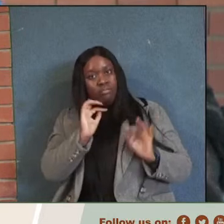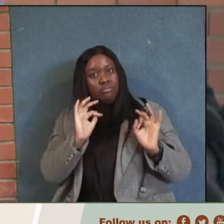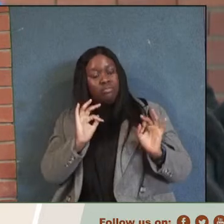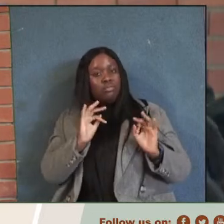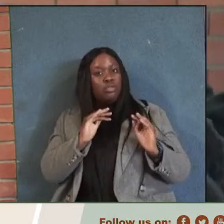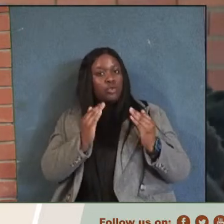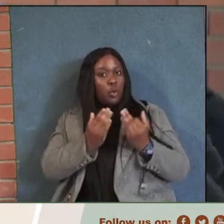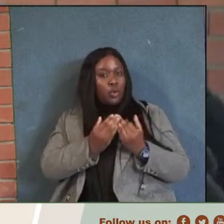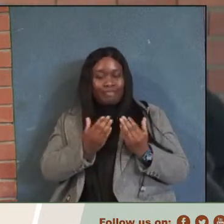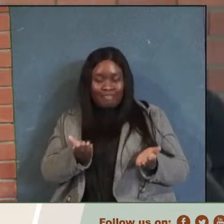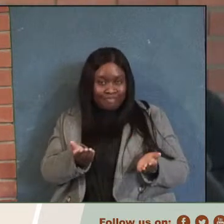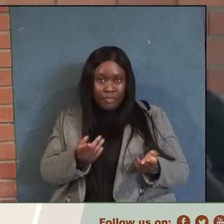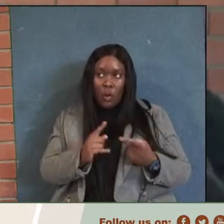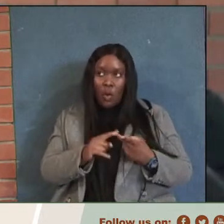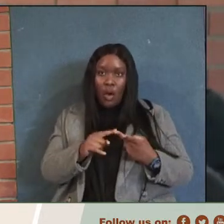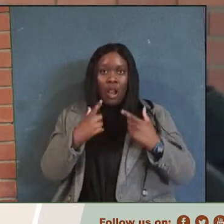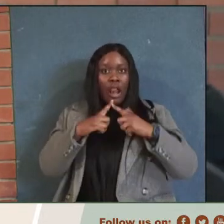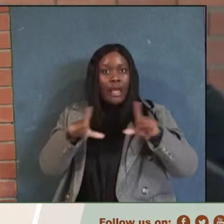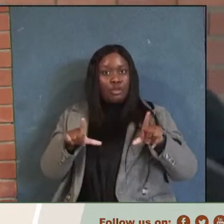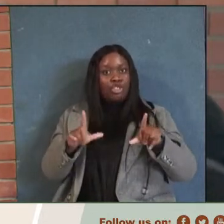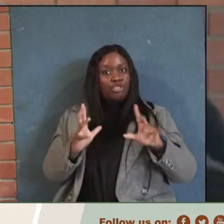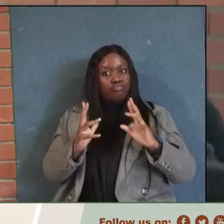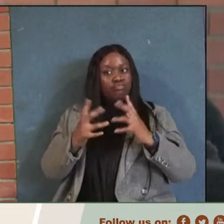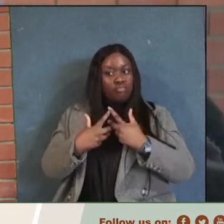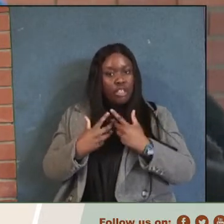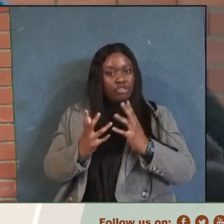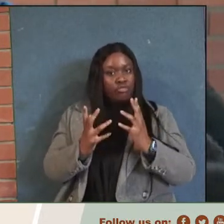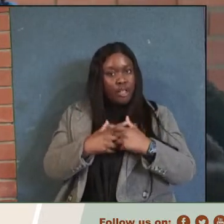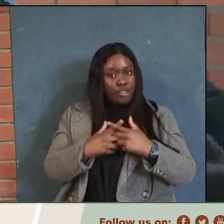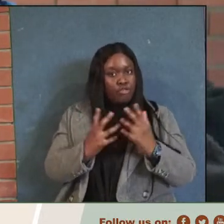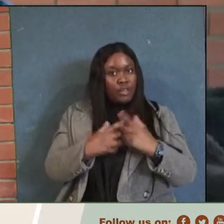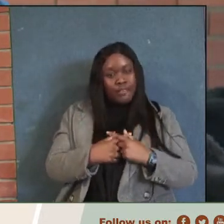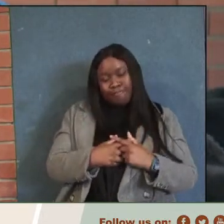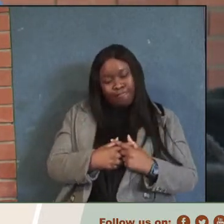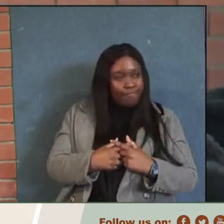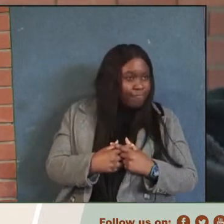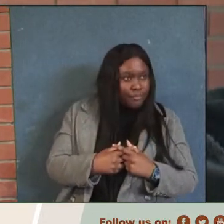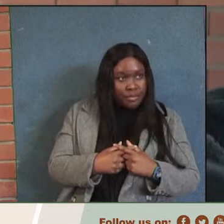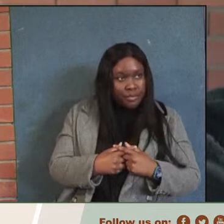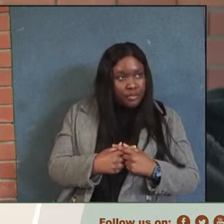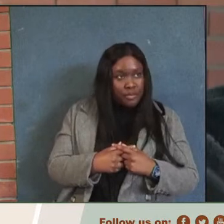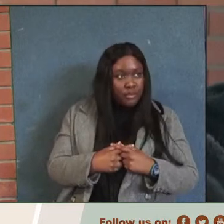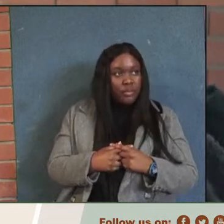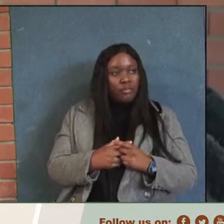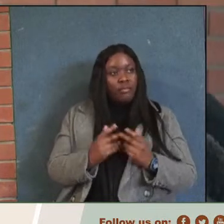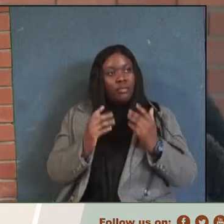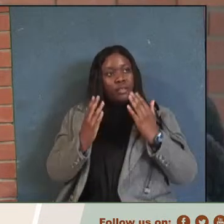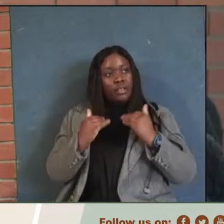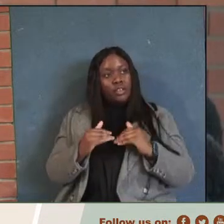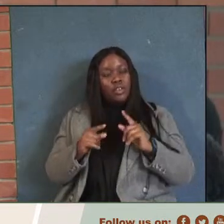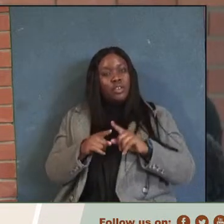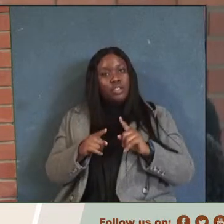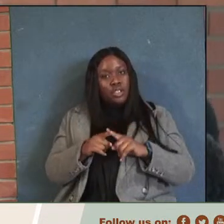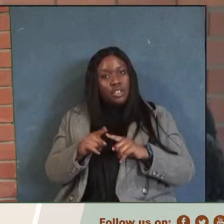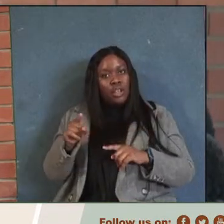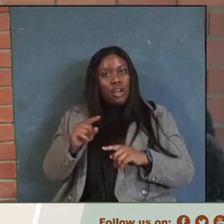language, as Honorable R. Sebe has already stated. And as well as Honorable R.